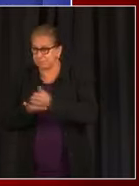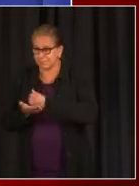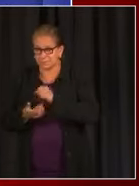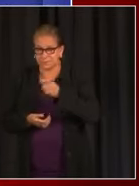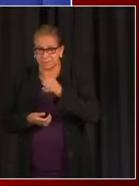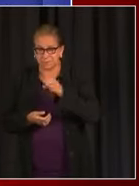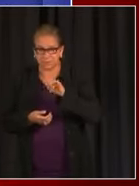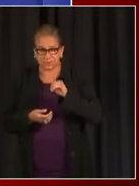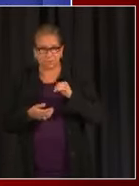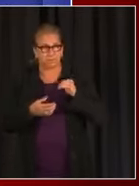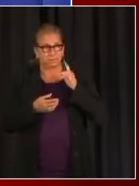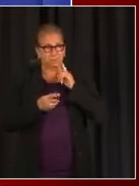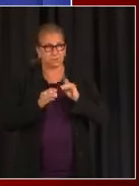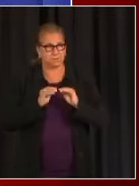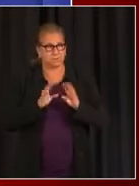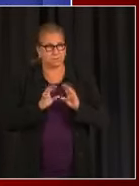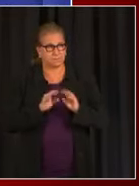sequencing.